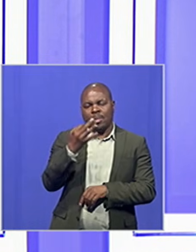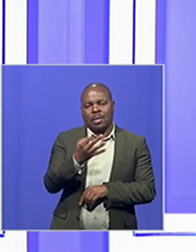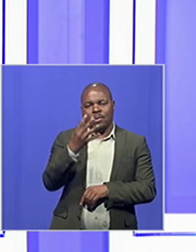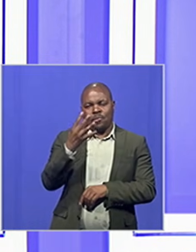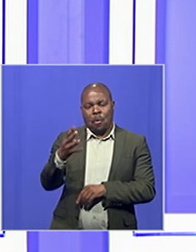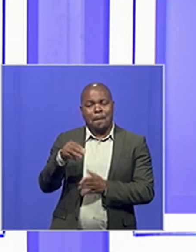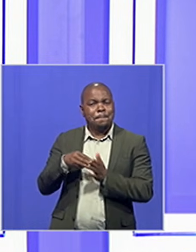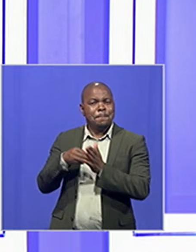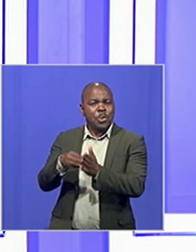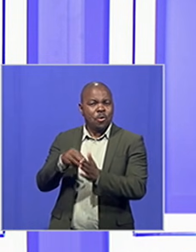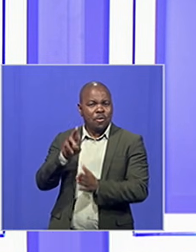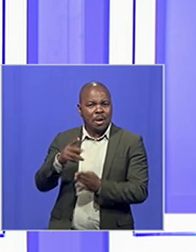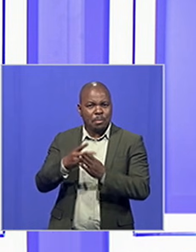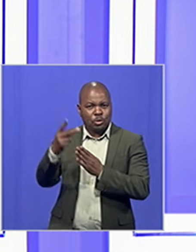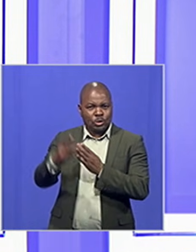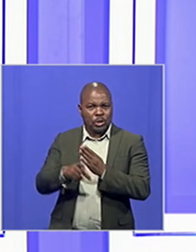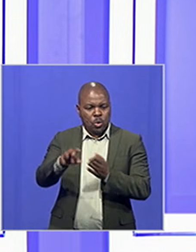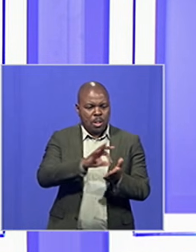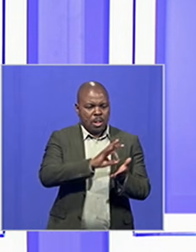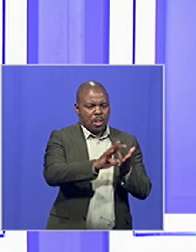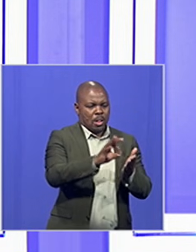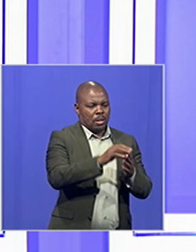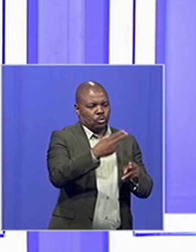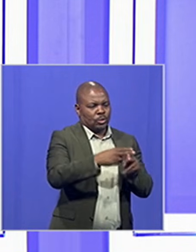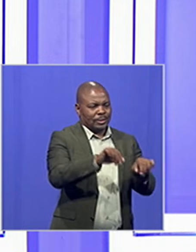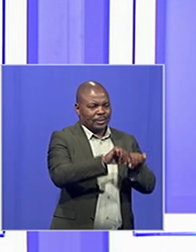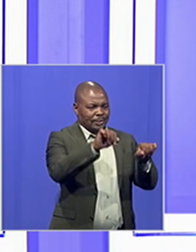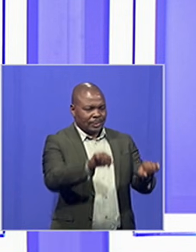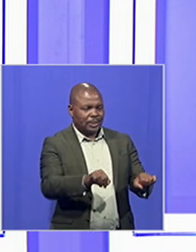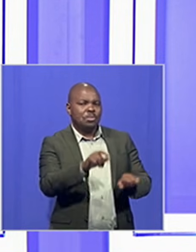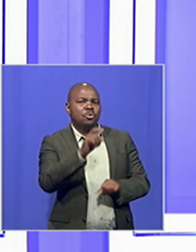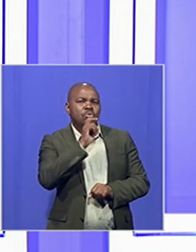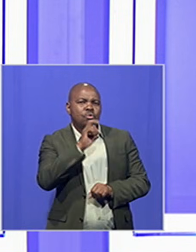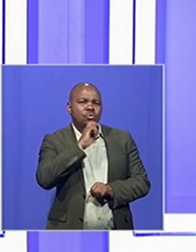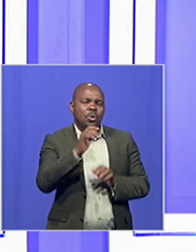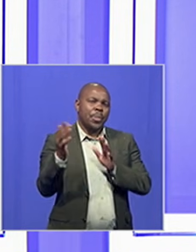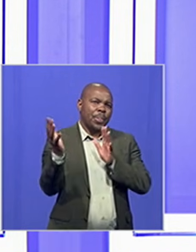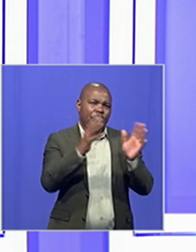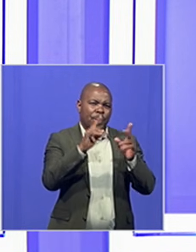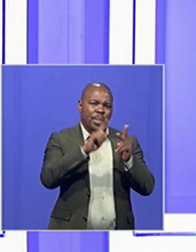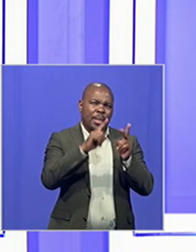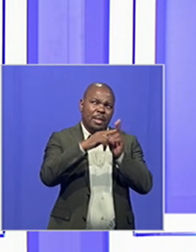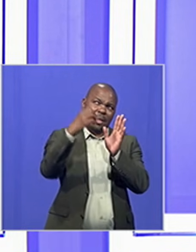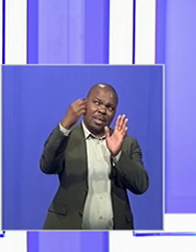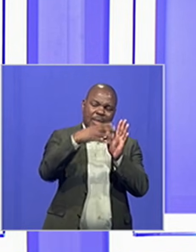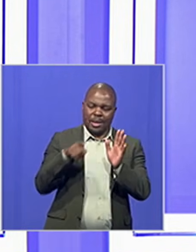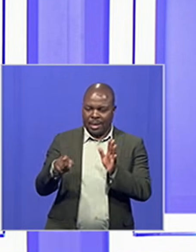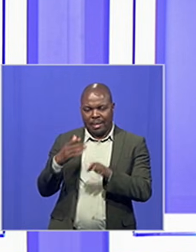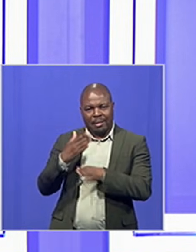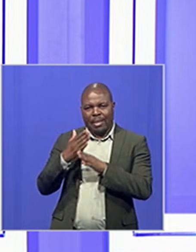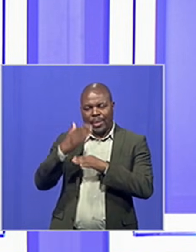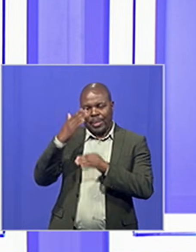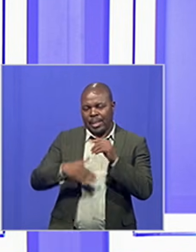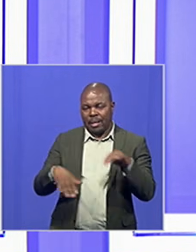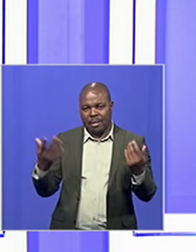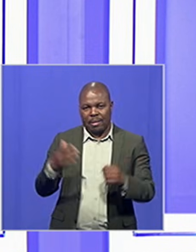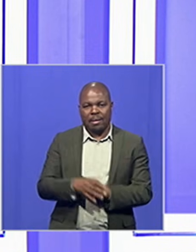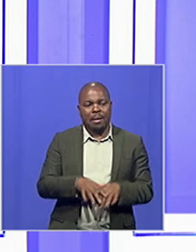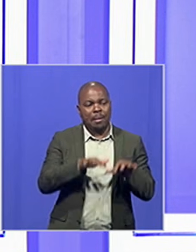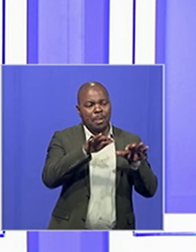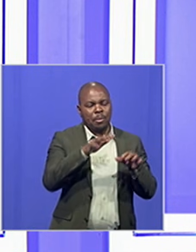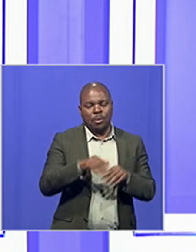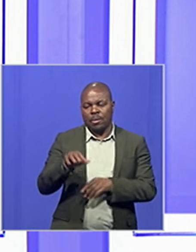34 ya mogobe ya o phepafatsang kgelelo le leswe ka tiriso ya mowa le marang a letsatsi. Baagi ba latofatsa masepala wa selegae wa